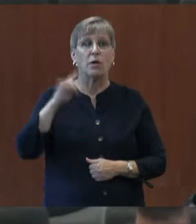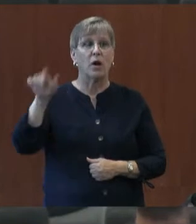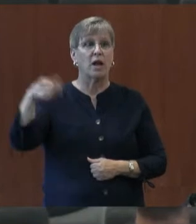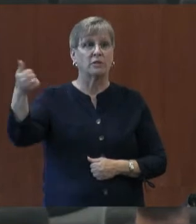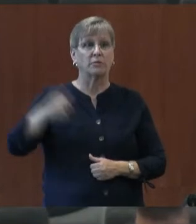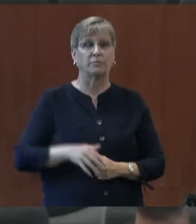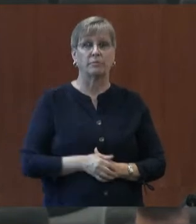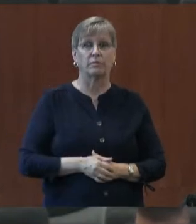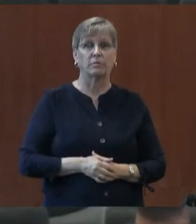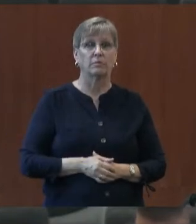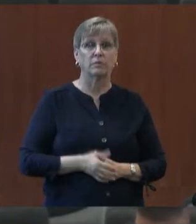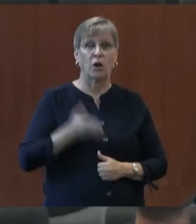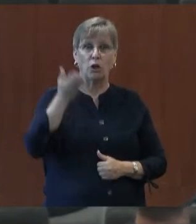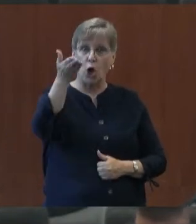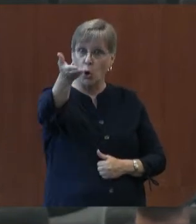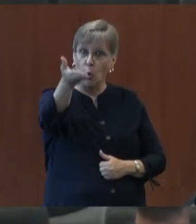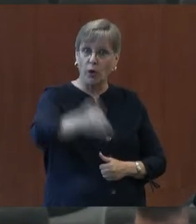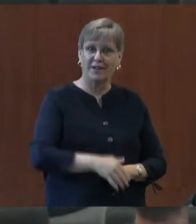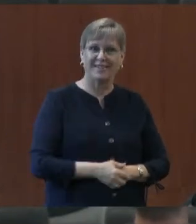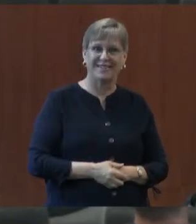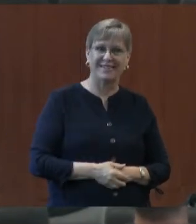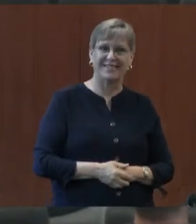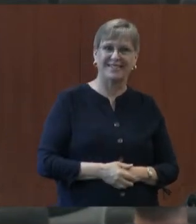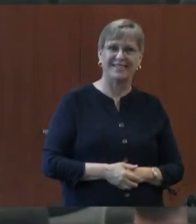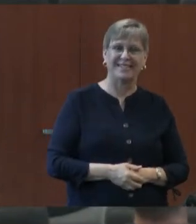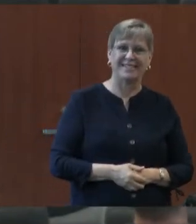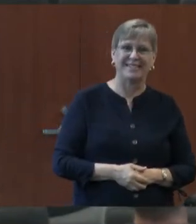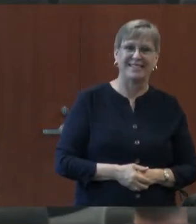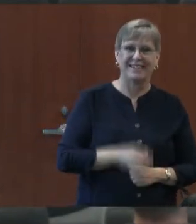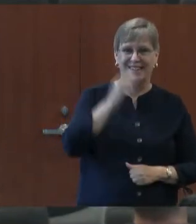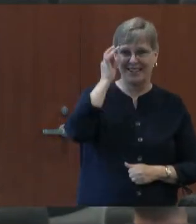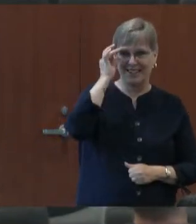else? You? Have